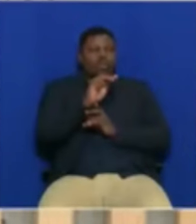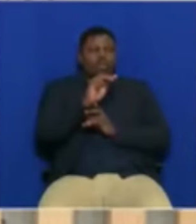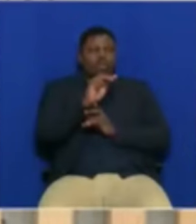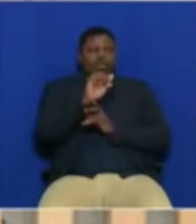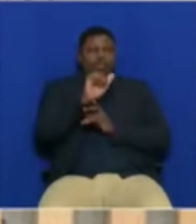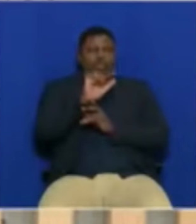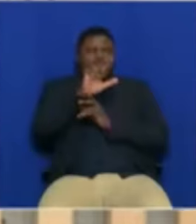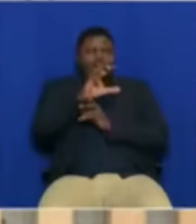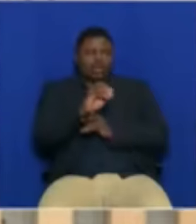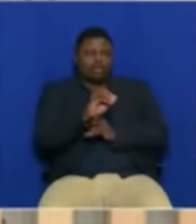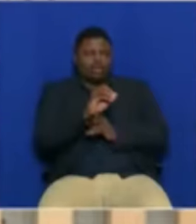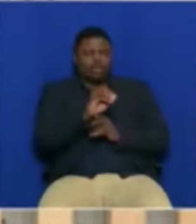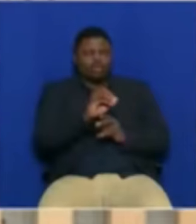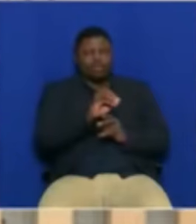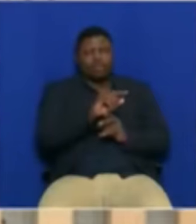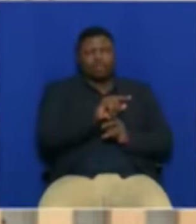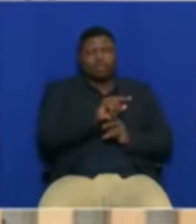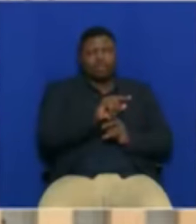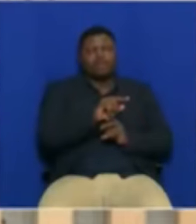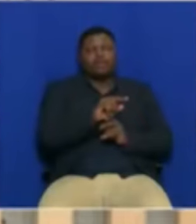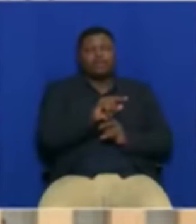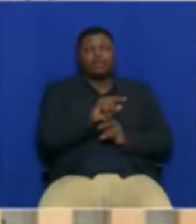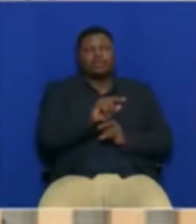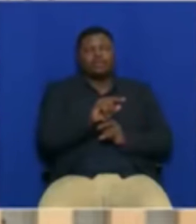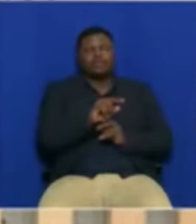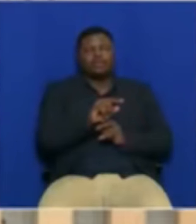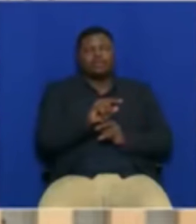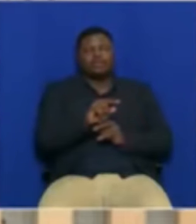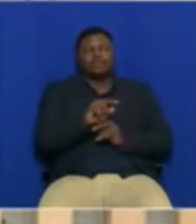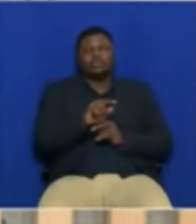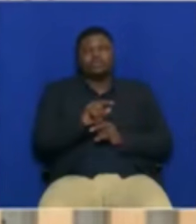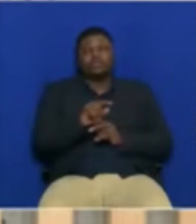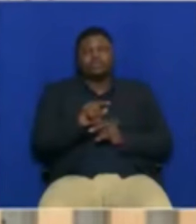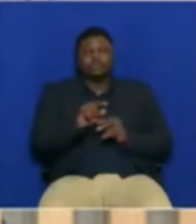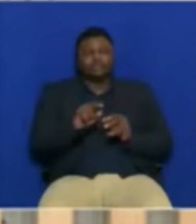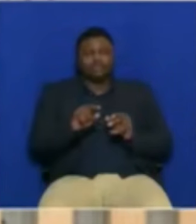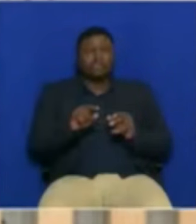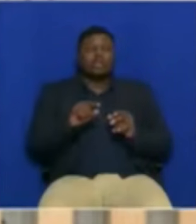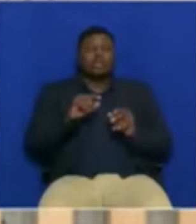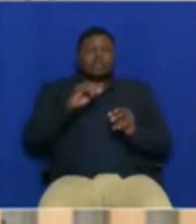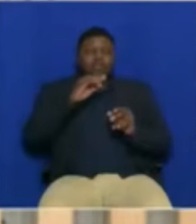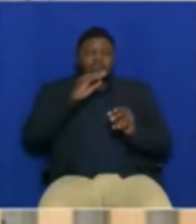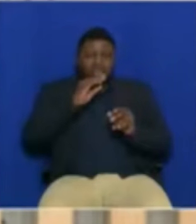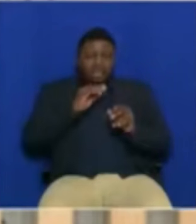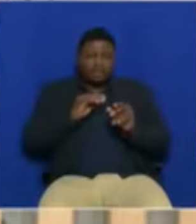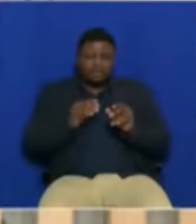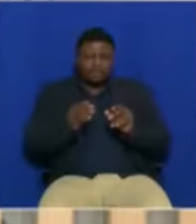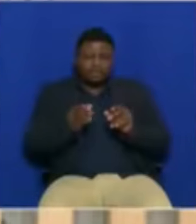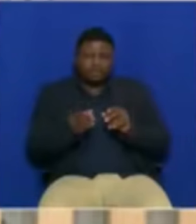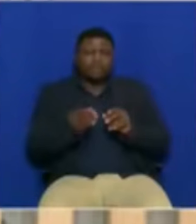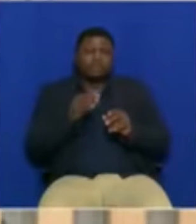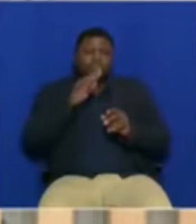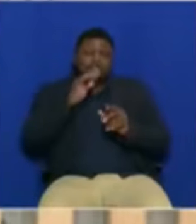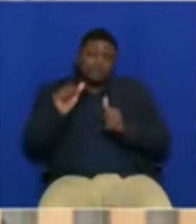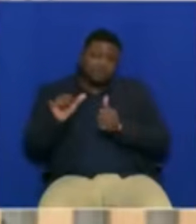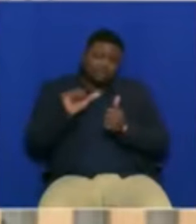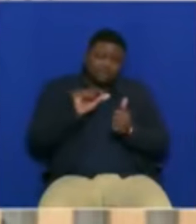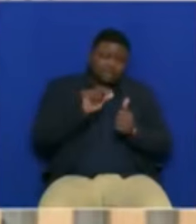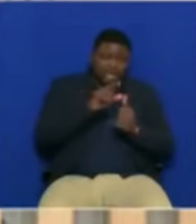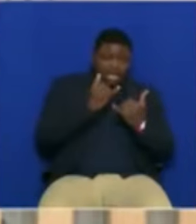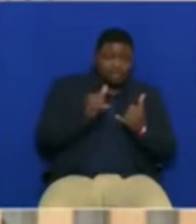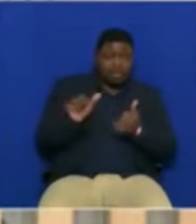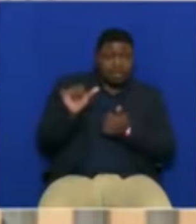If you look at that screen grab and you keep your finger there, and let's go back to page 272. You don't have